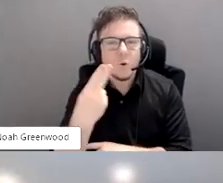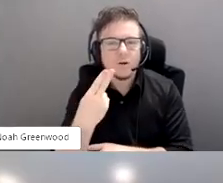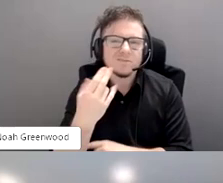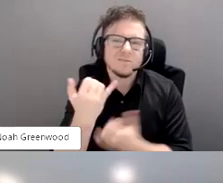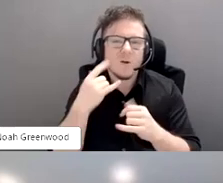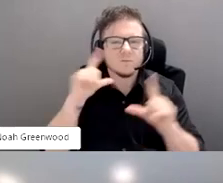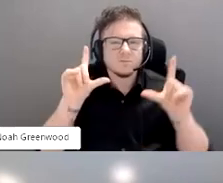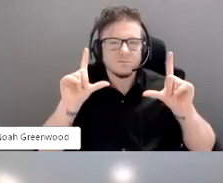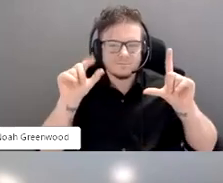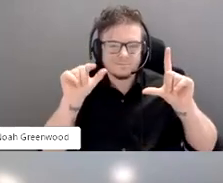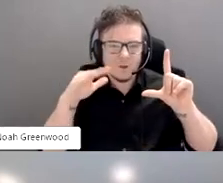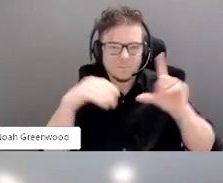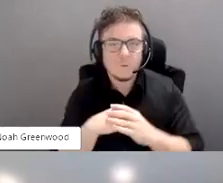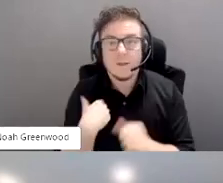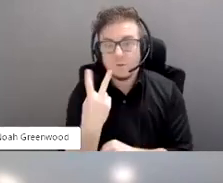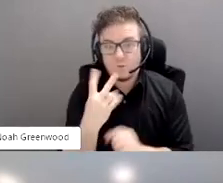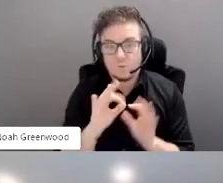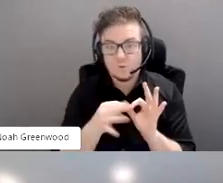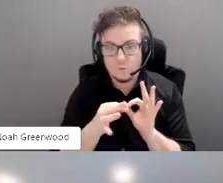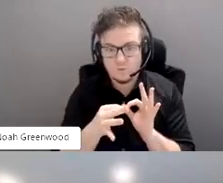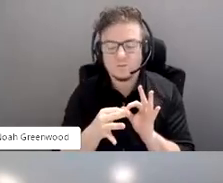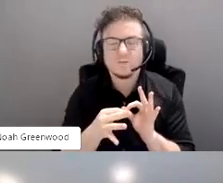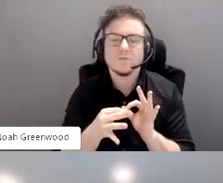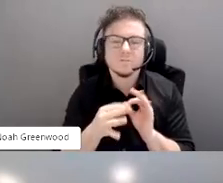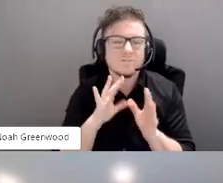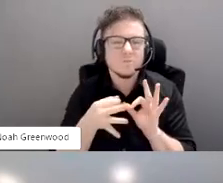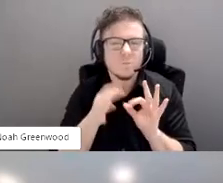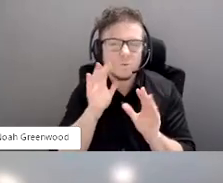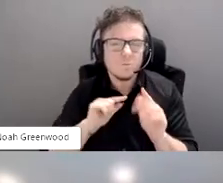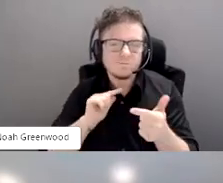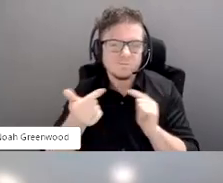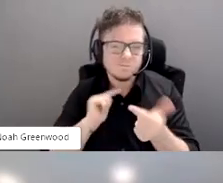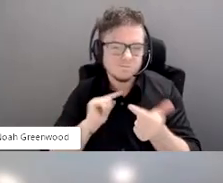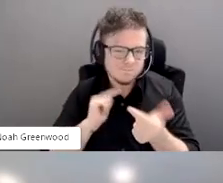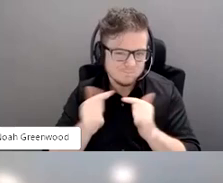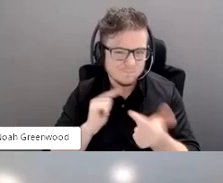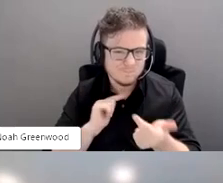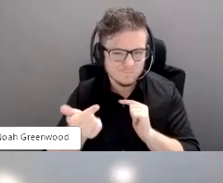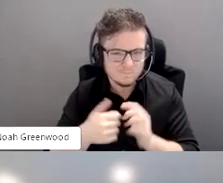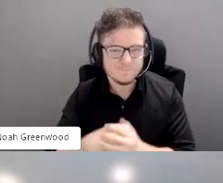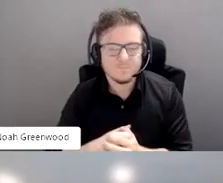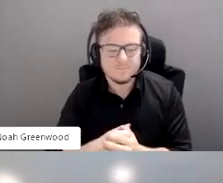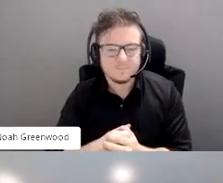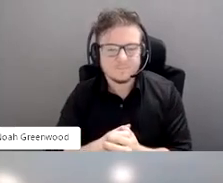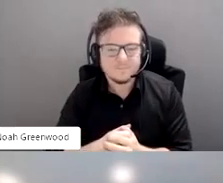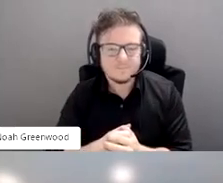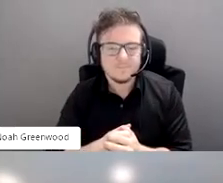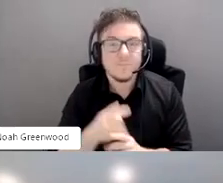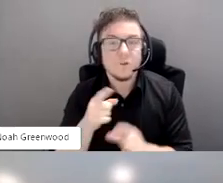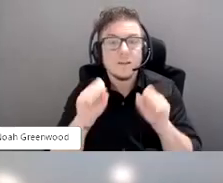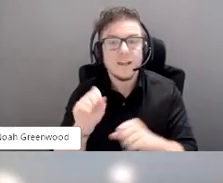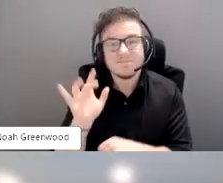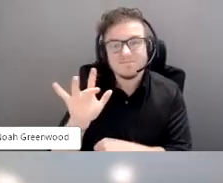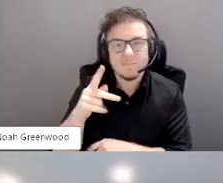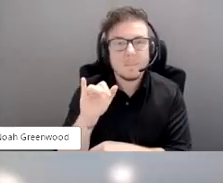screen. We do have 2 interpreters that will come on during the webinar today. You can pin the